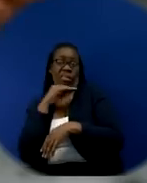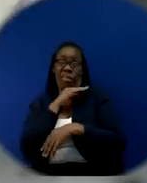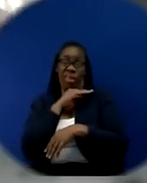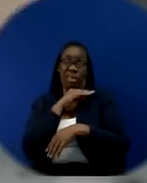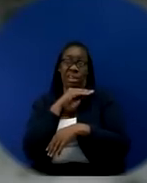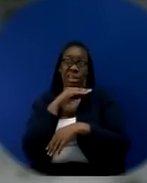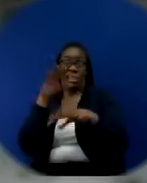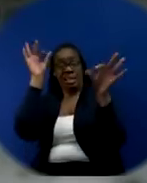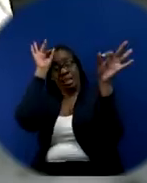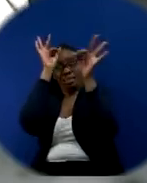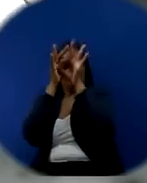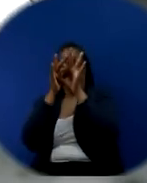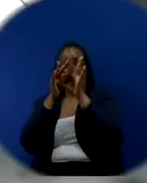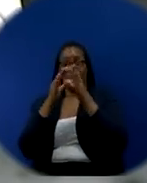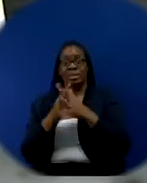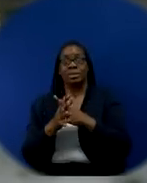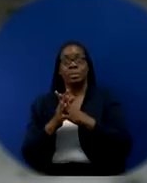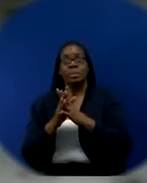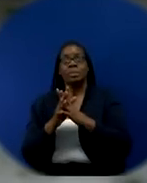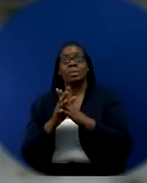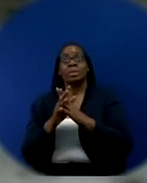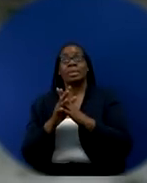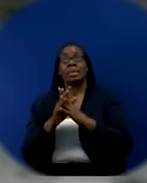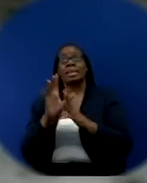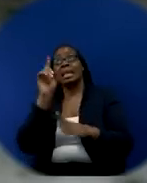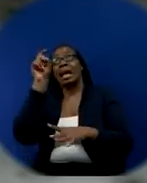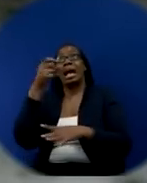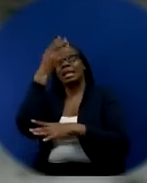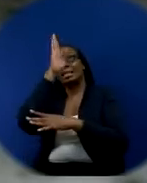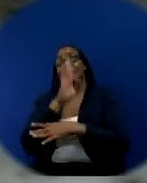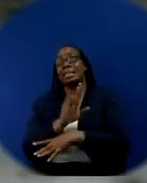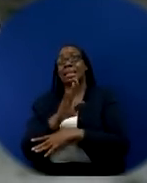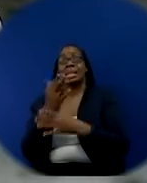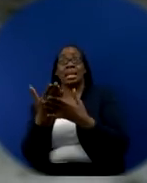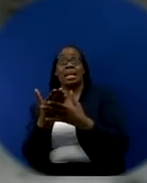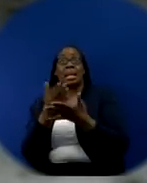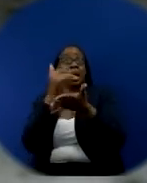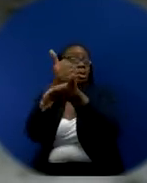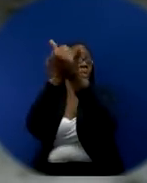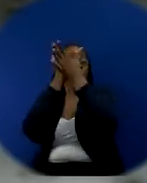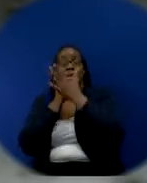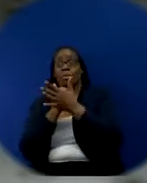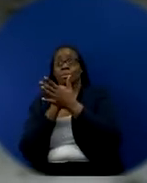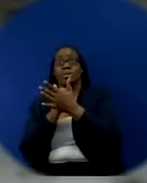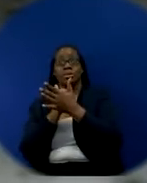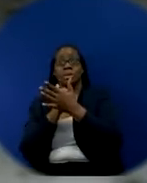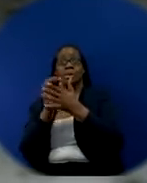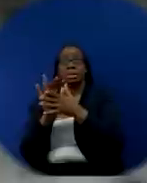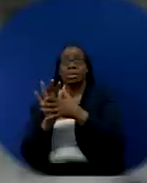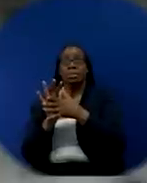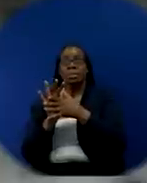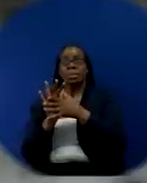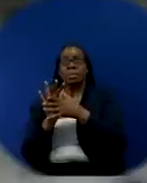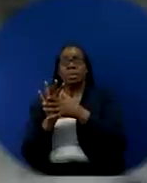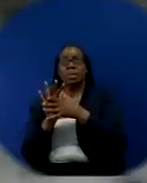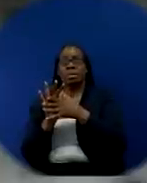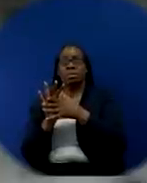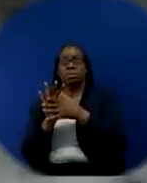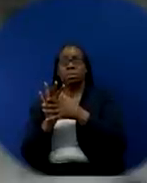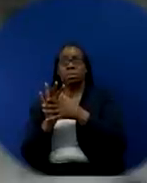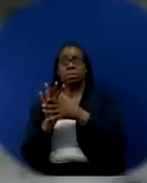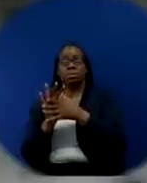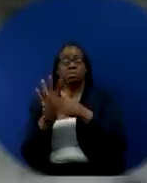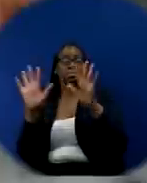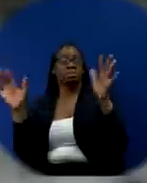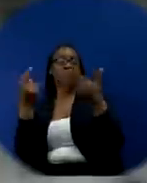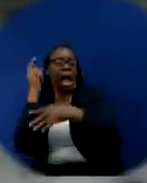faithful. I need a God who's on my side every time I call him. I need somebody who'll rock me in the cradle of his arms. I